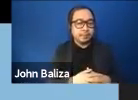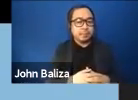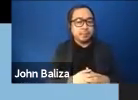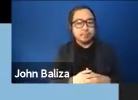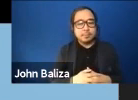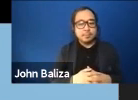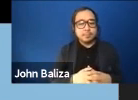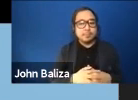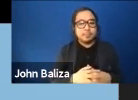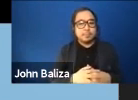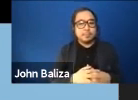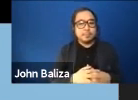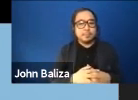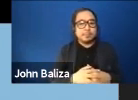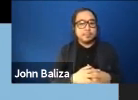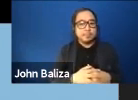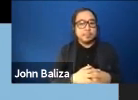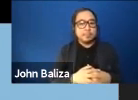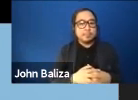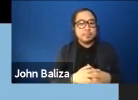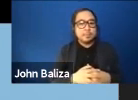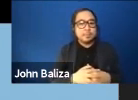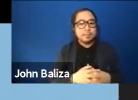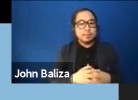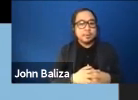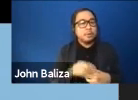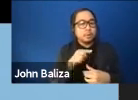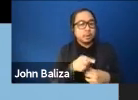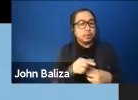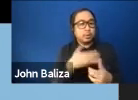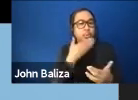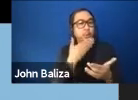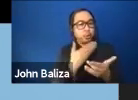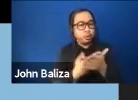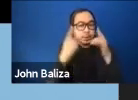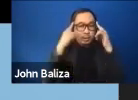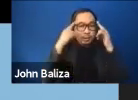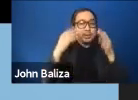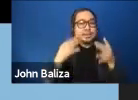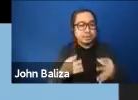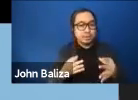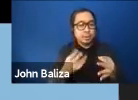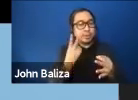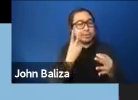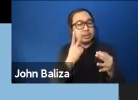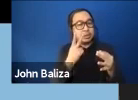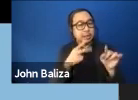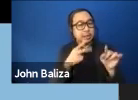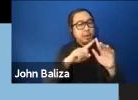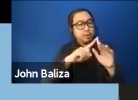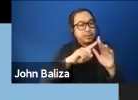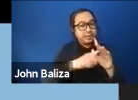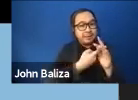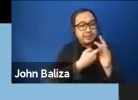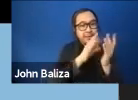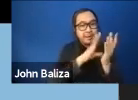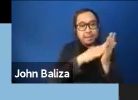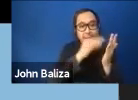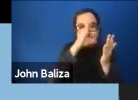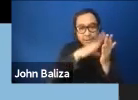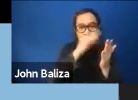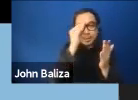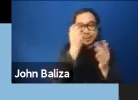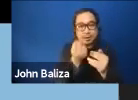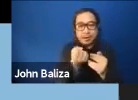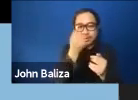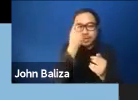it tells us that we had made a good decisions. As you can see, that we start from learning and understanding the key